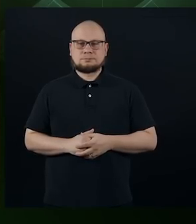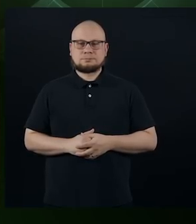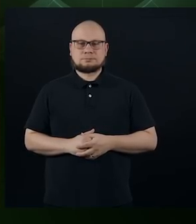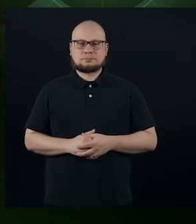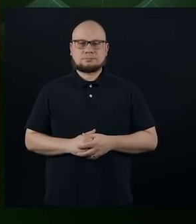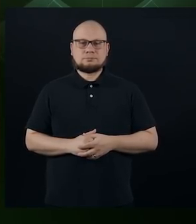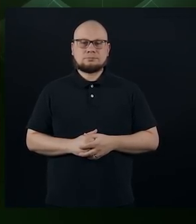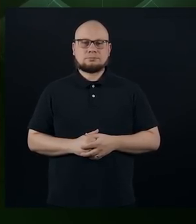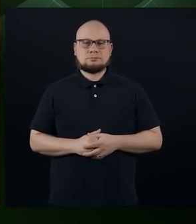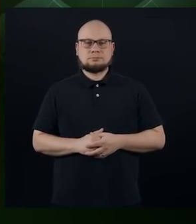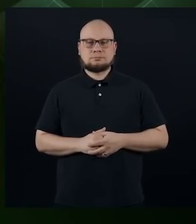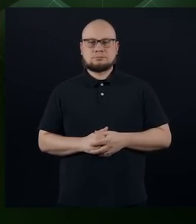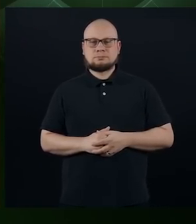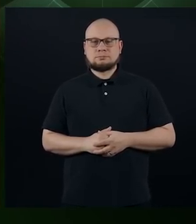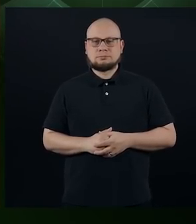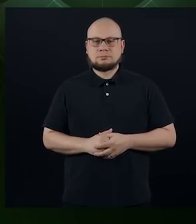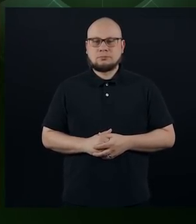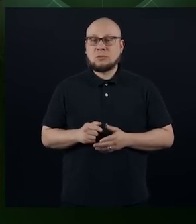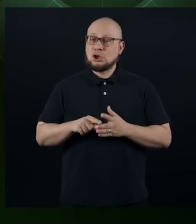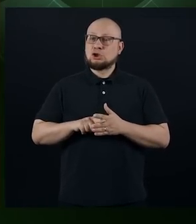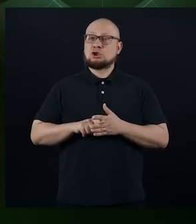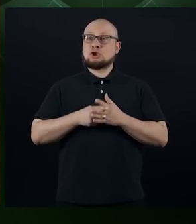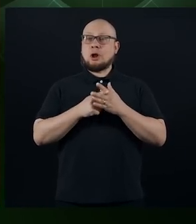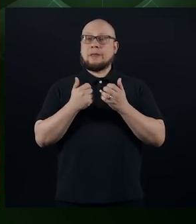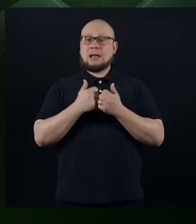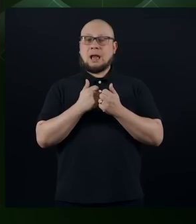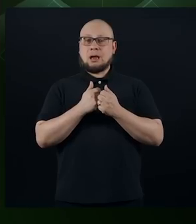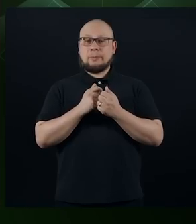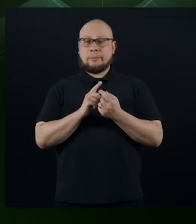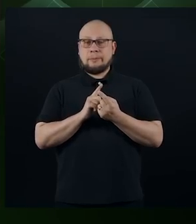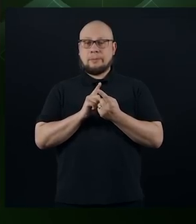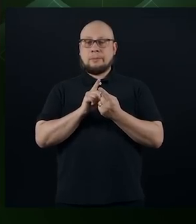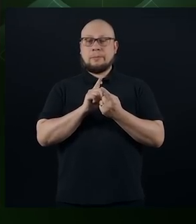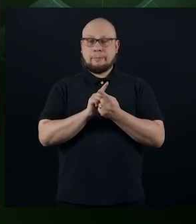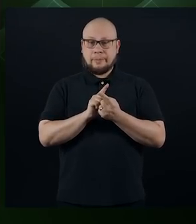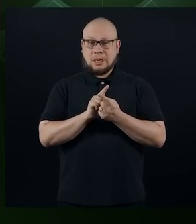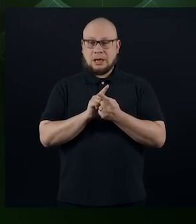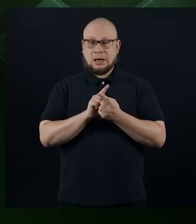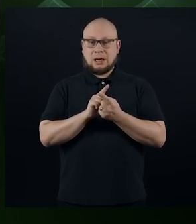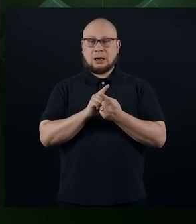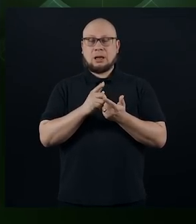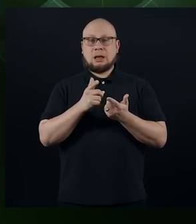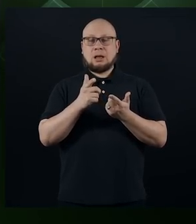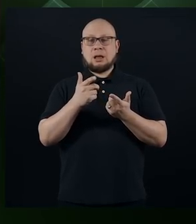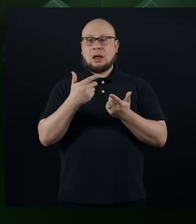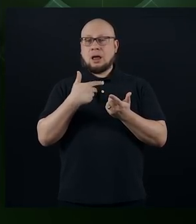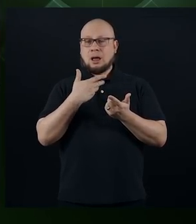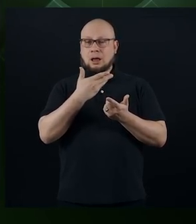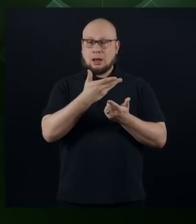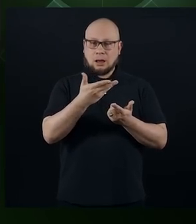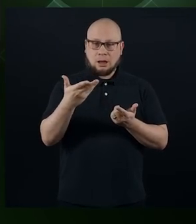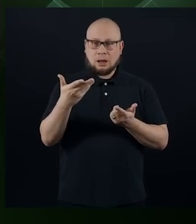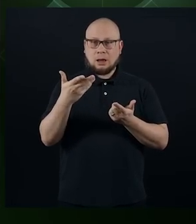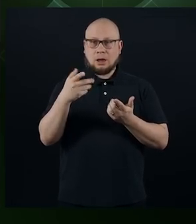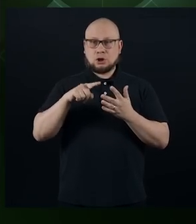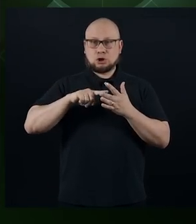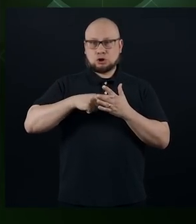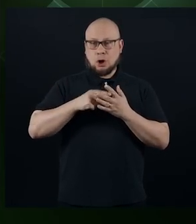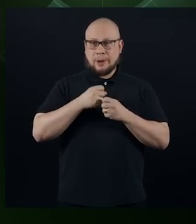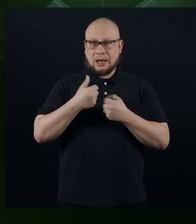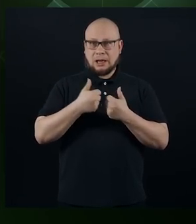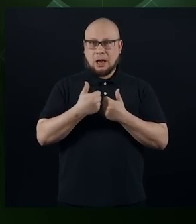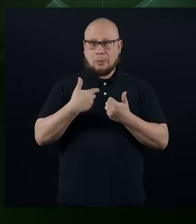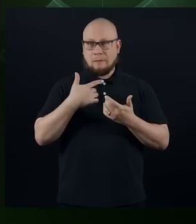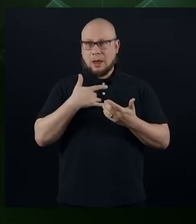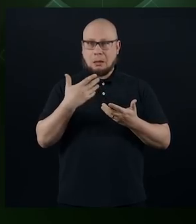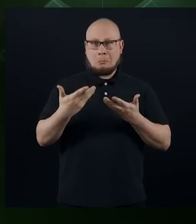The character that you made that initially was just, you know, an asset name in an Excel sheet is now, when it is